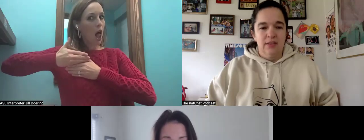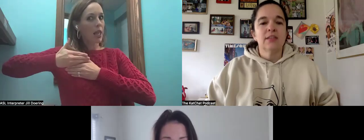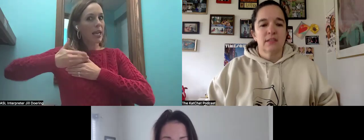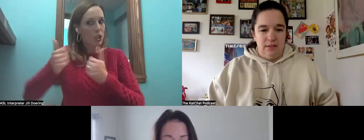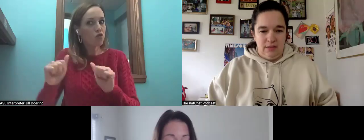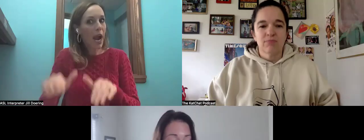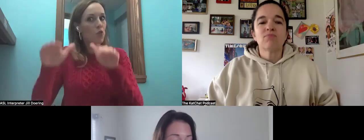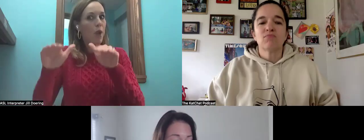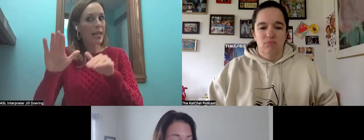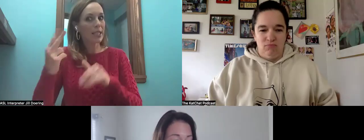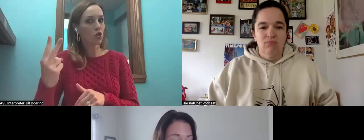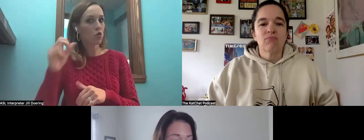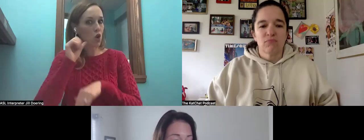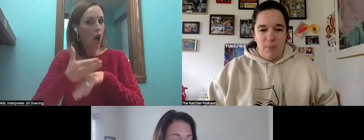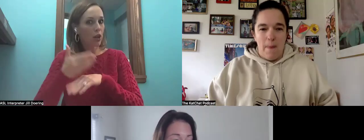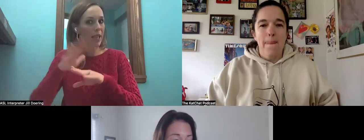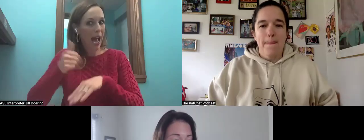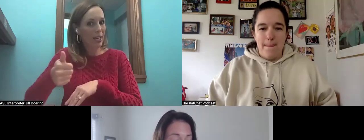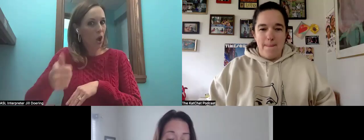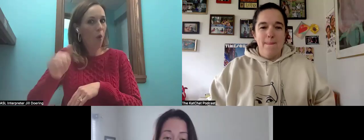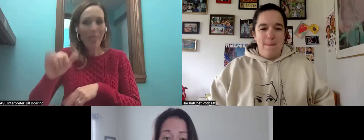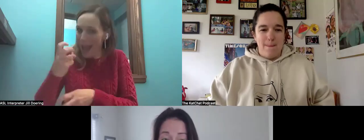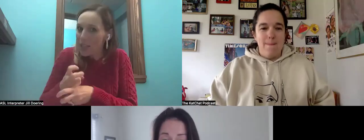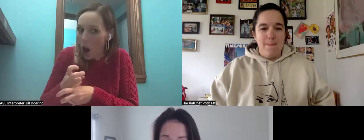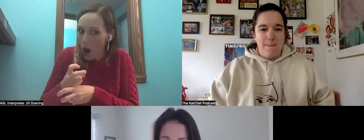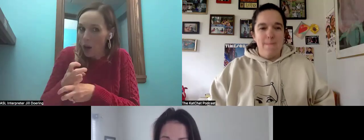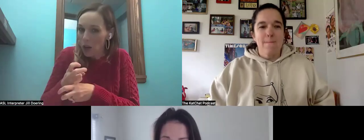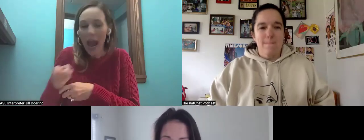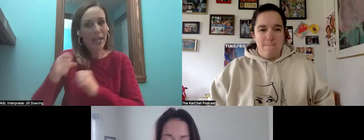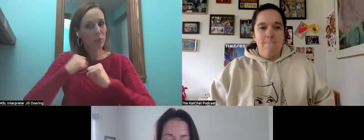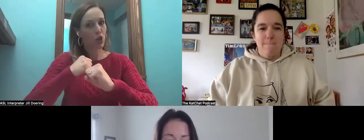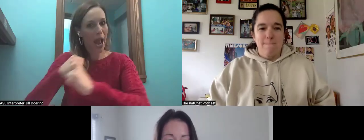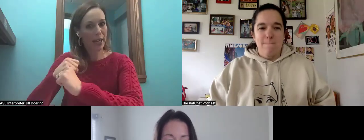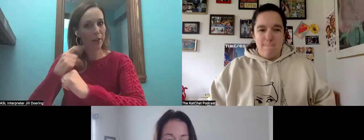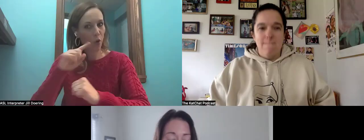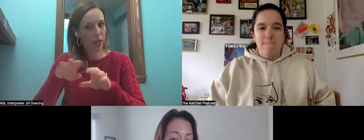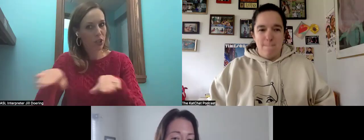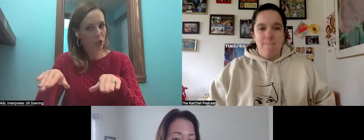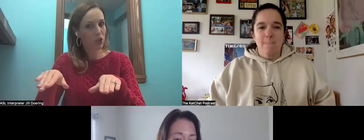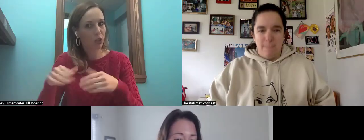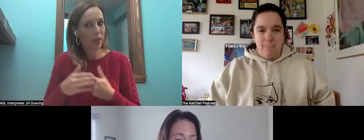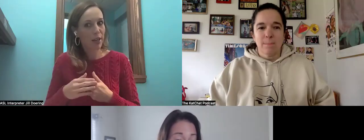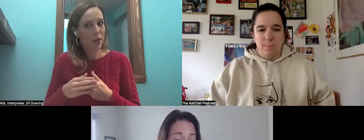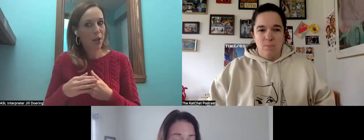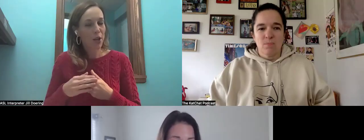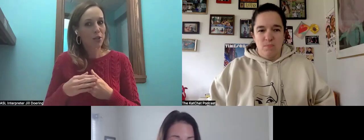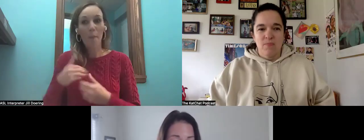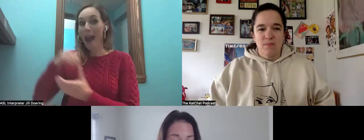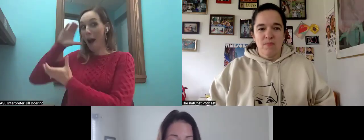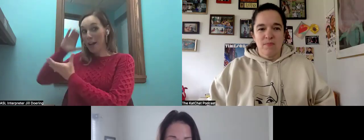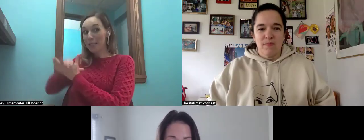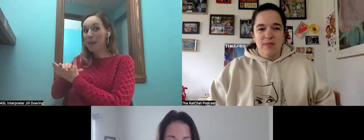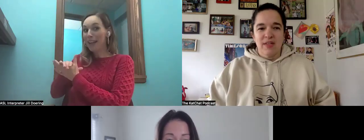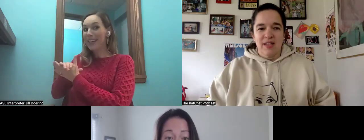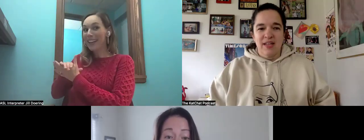That's hard. And he is very, very protective. So I pulled pieces of my husband